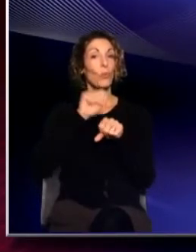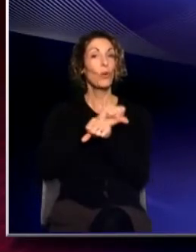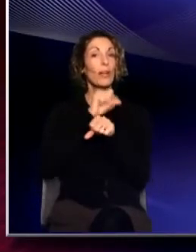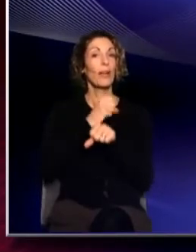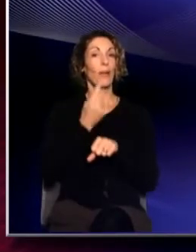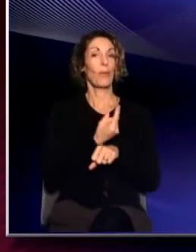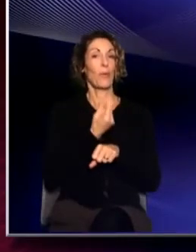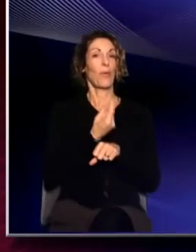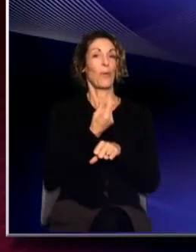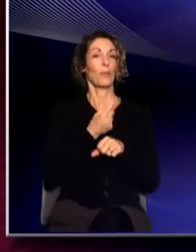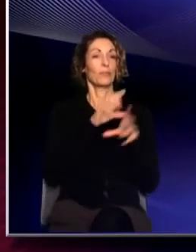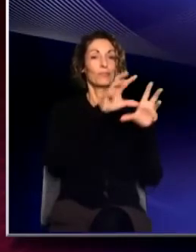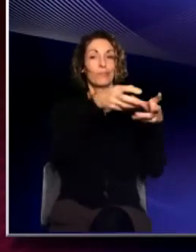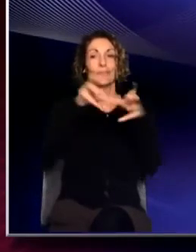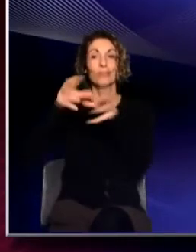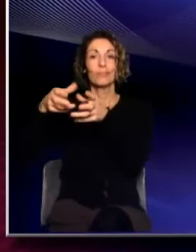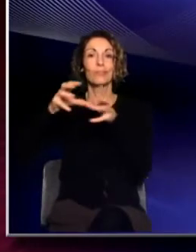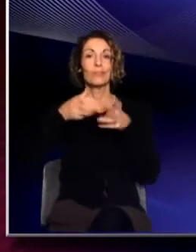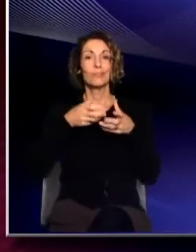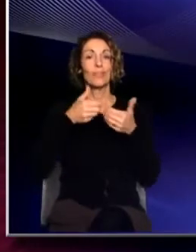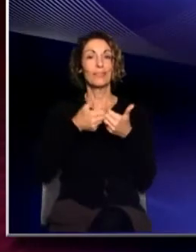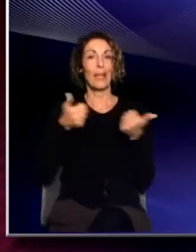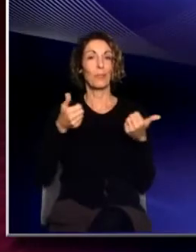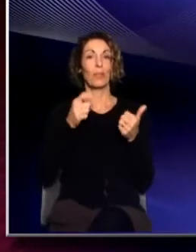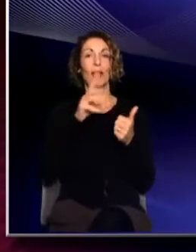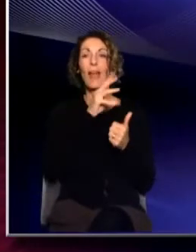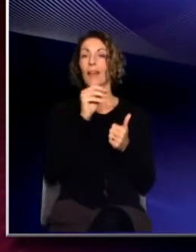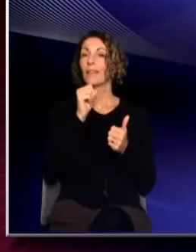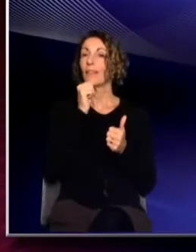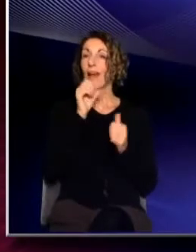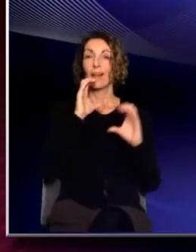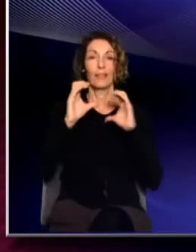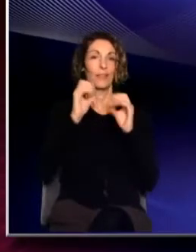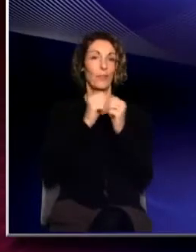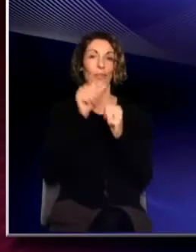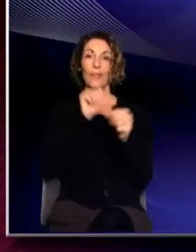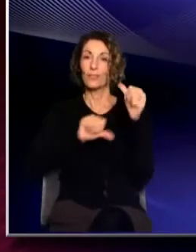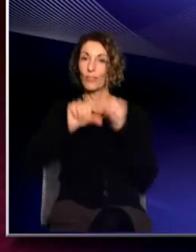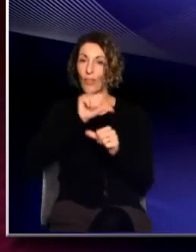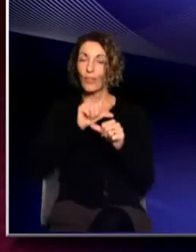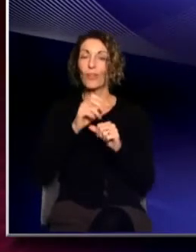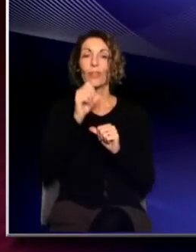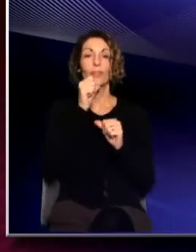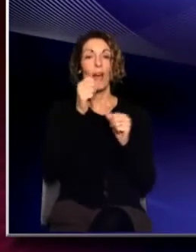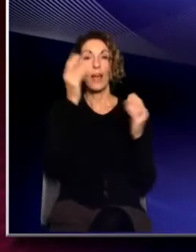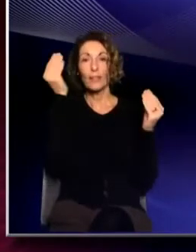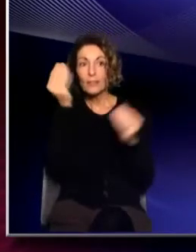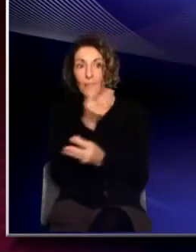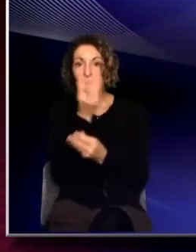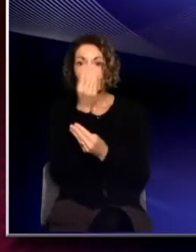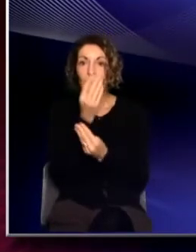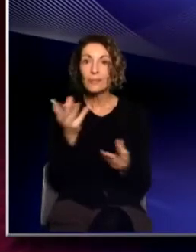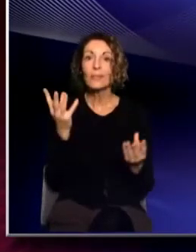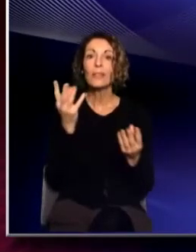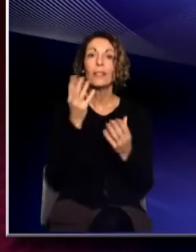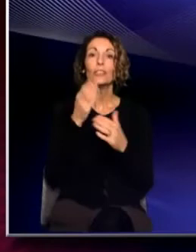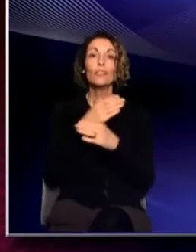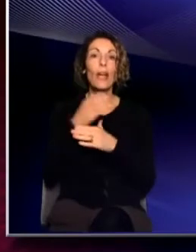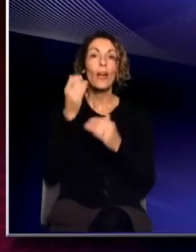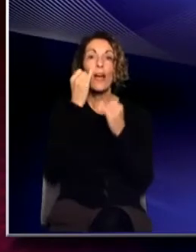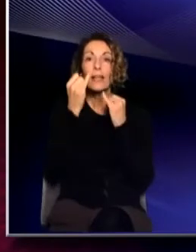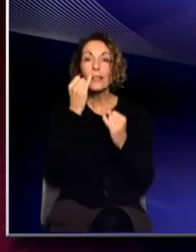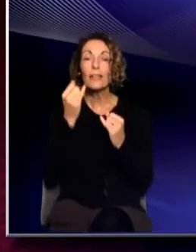isolation, not communicating with each other, not sharing ideas,